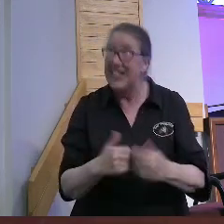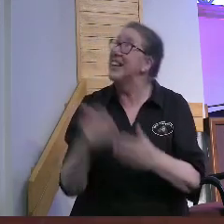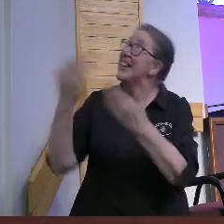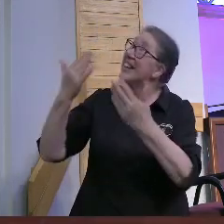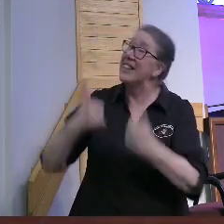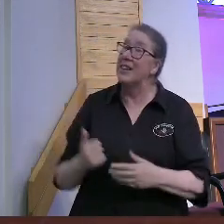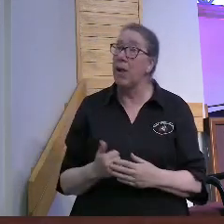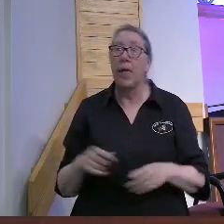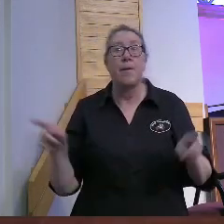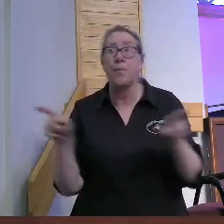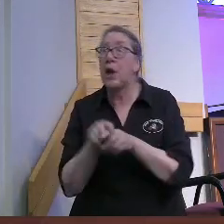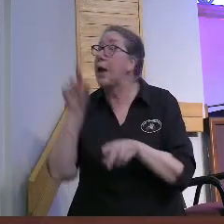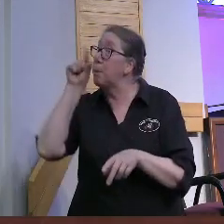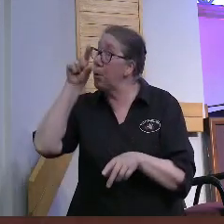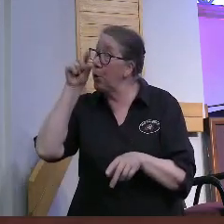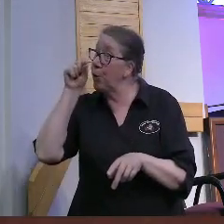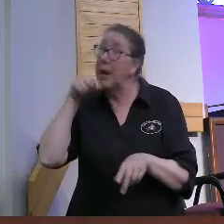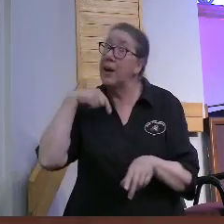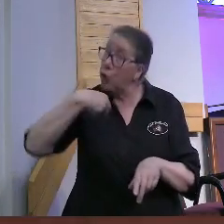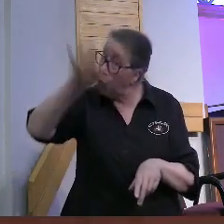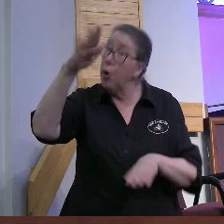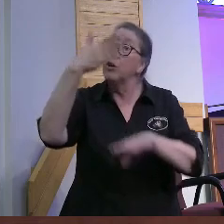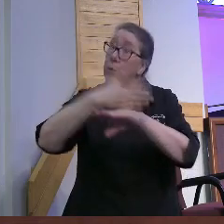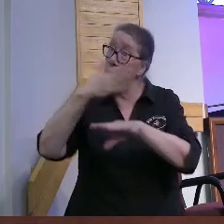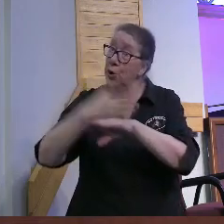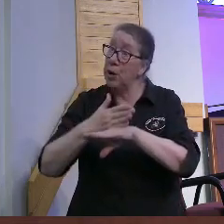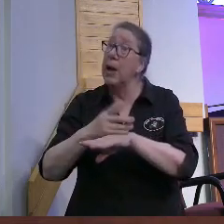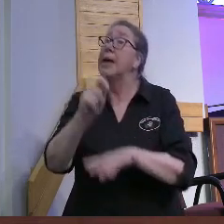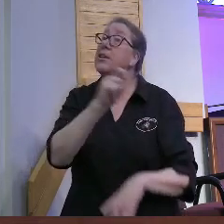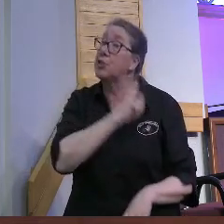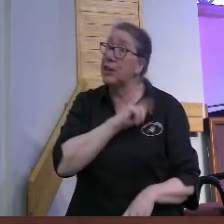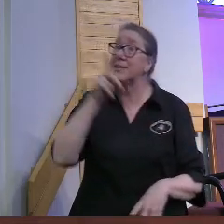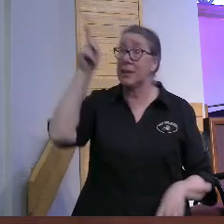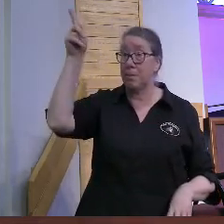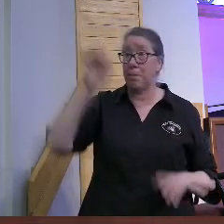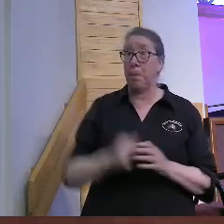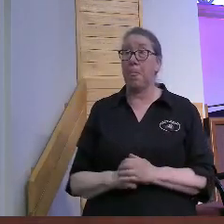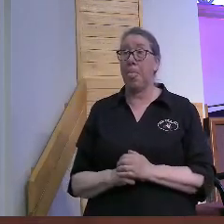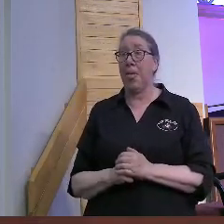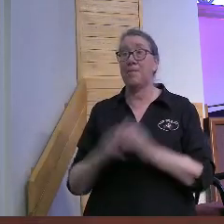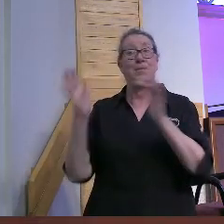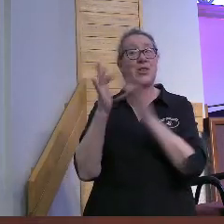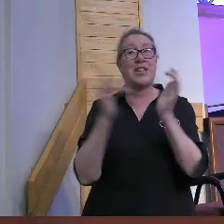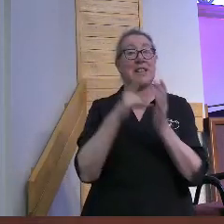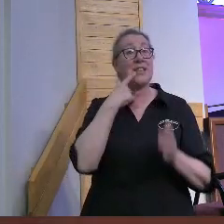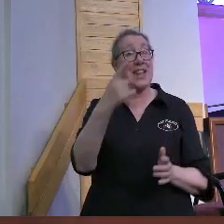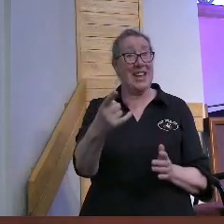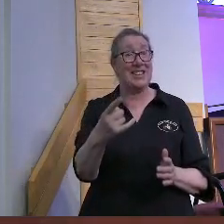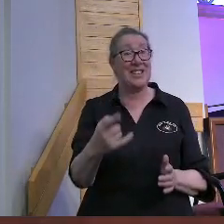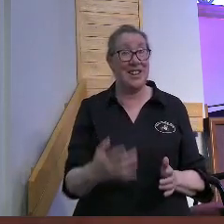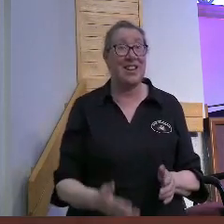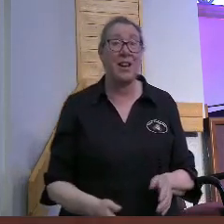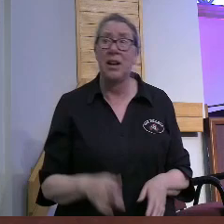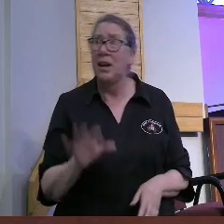for the worm. And I'm going to trust God that it's going to be there. And Jesus says this. He says, you don't have to